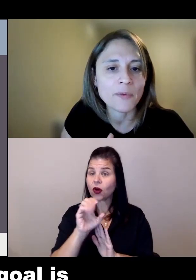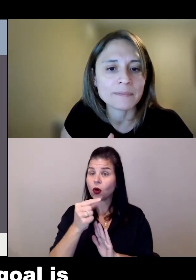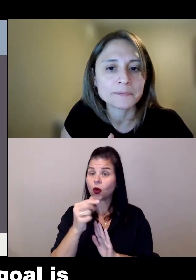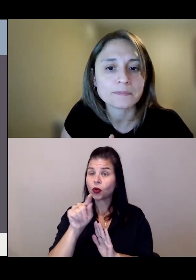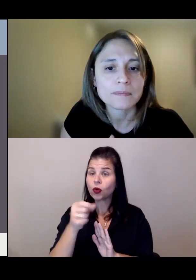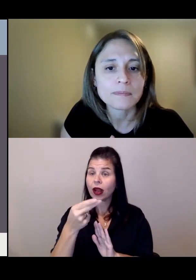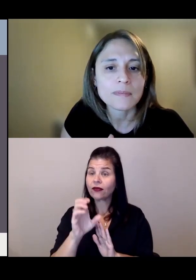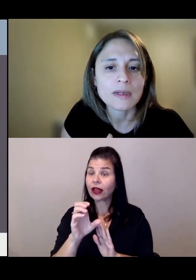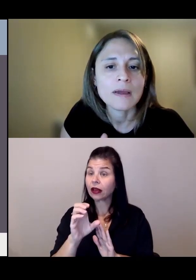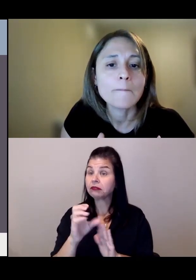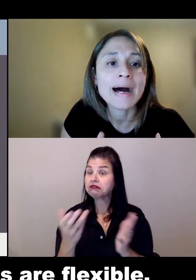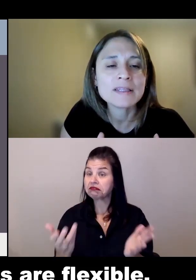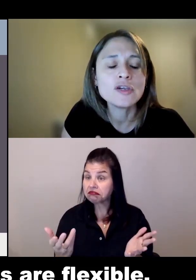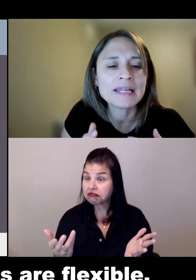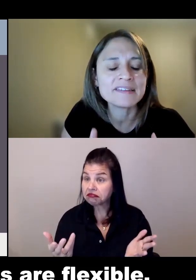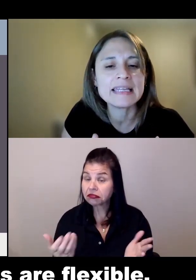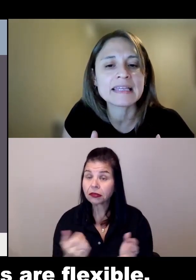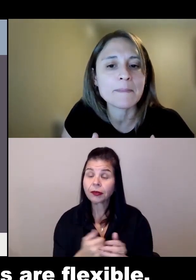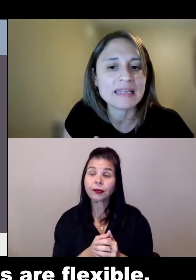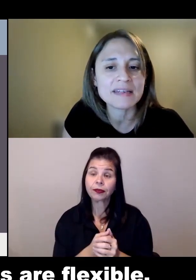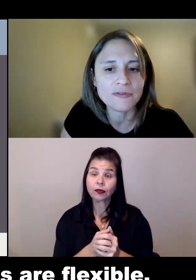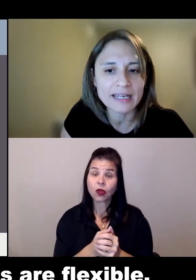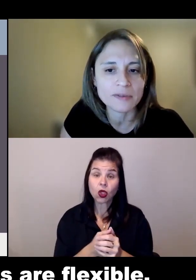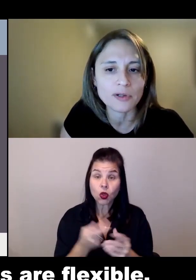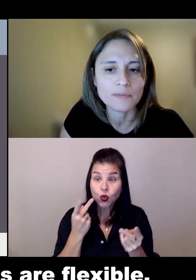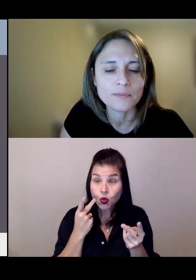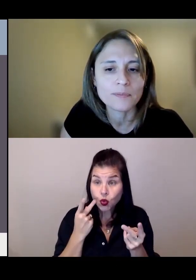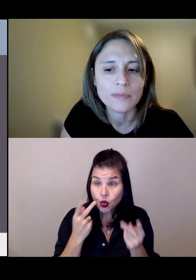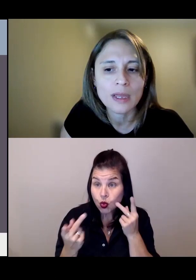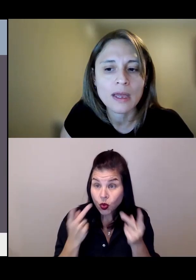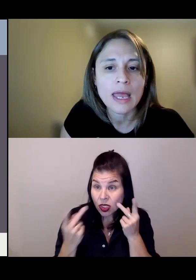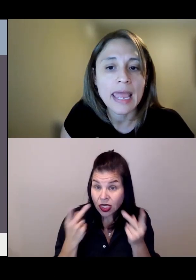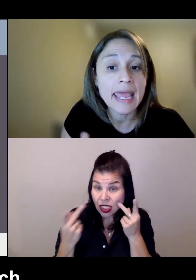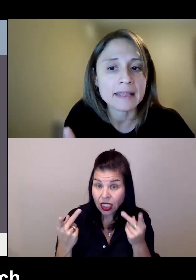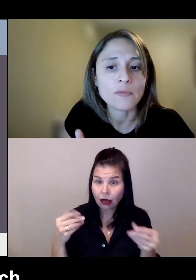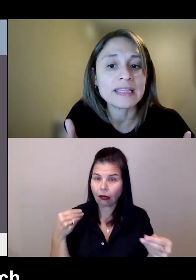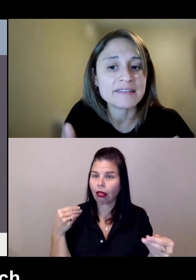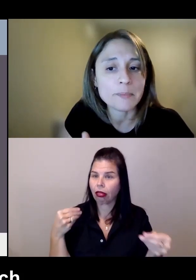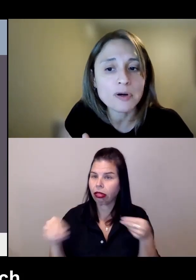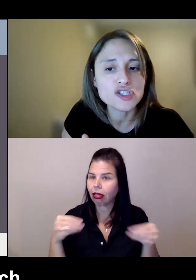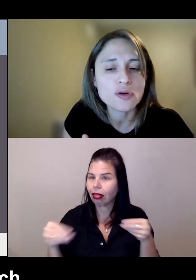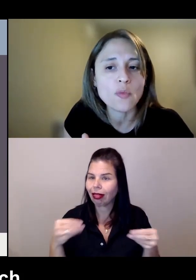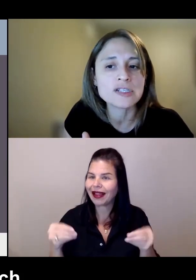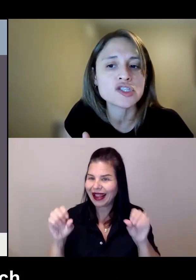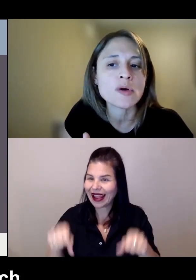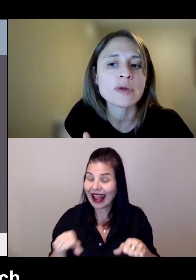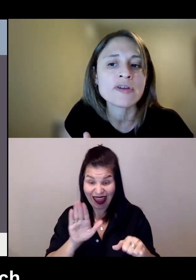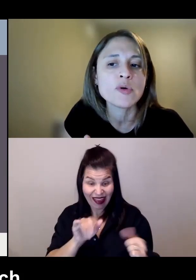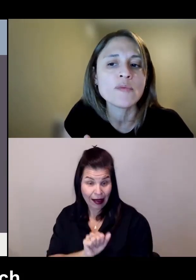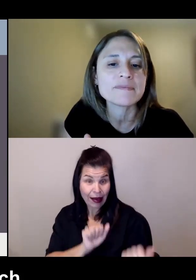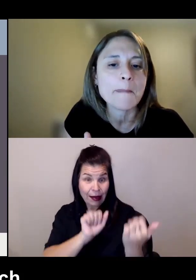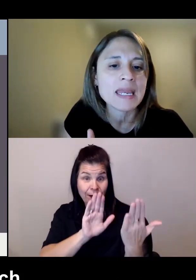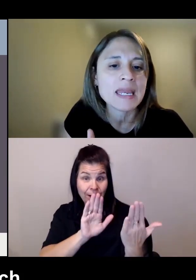by everyone. But you can see that the means are flexible. And with this approach, we ensure